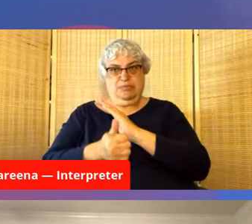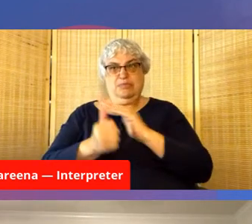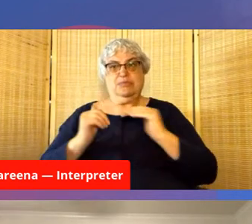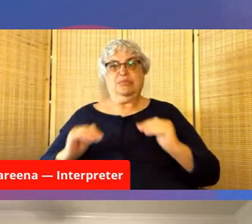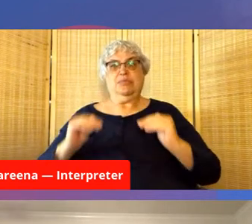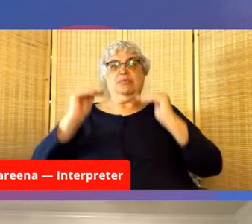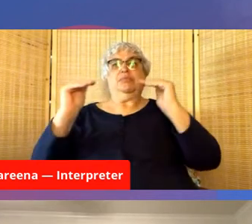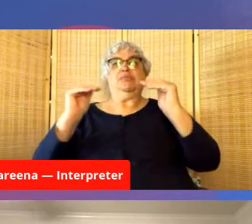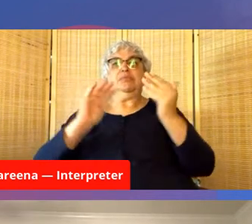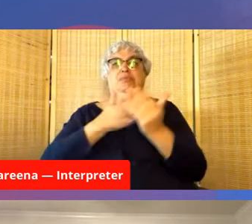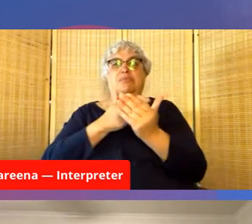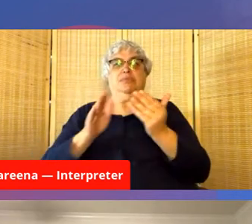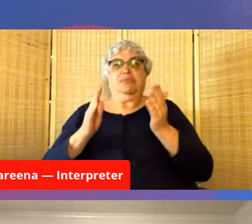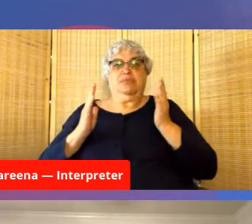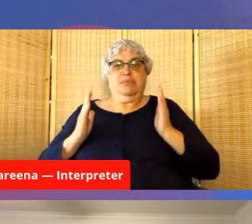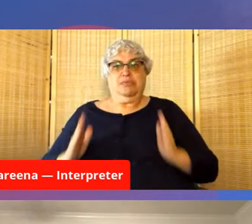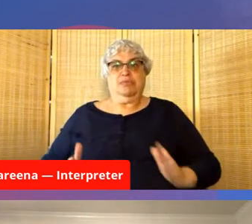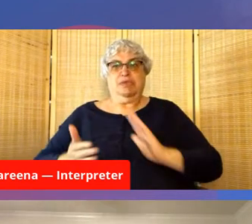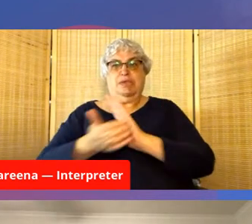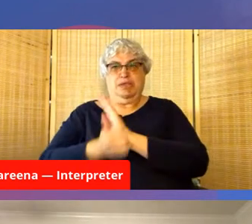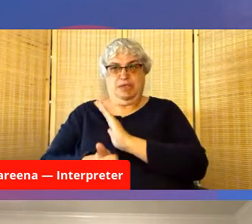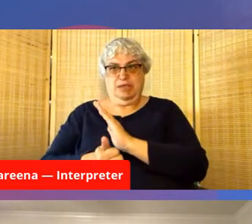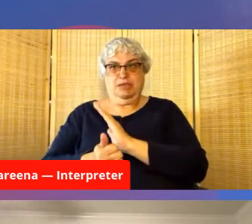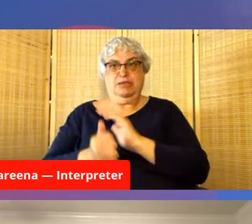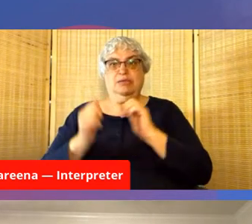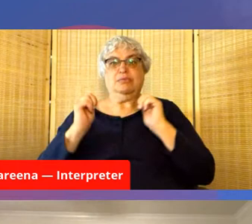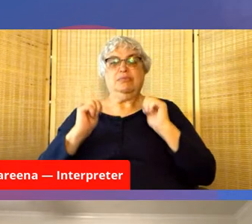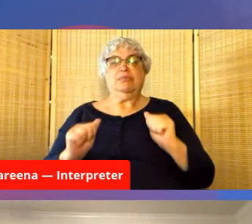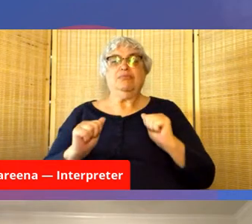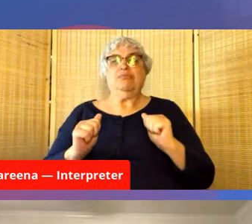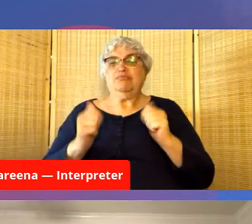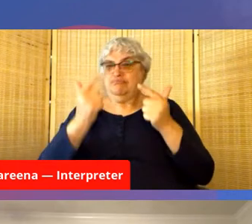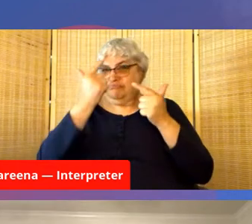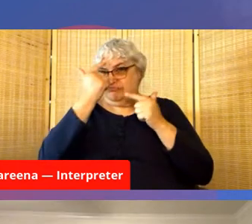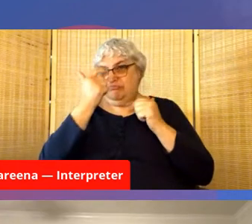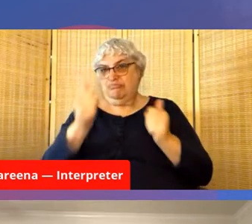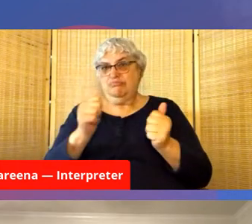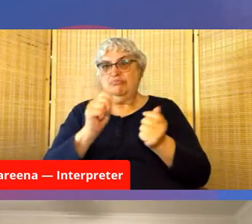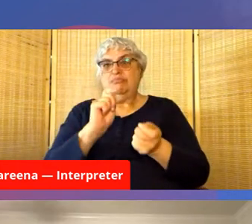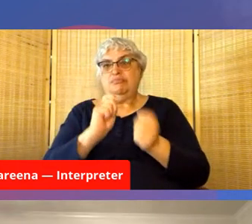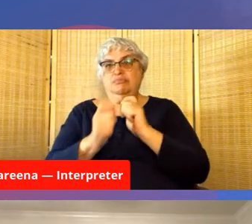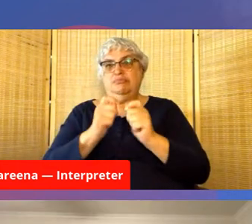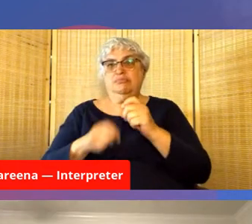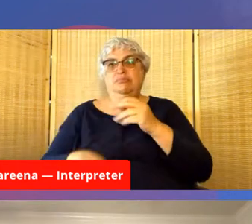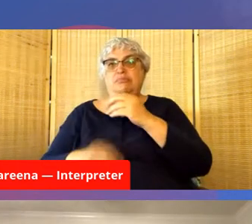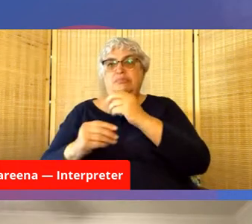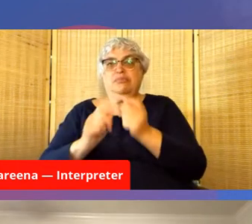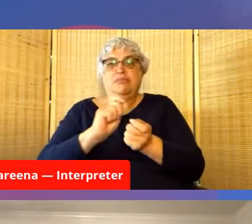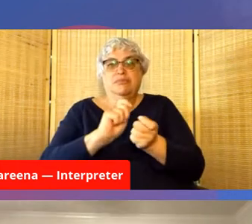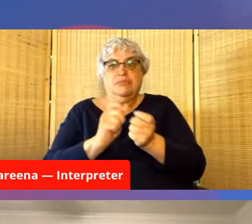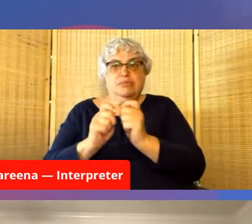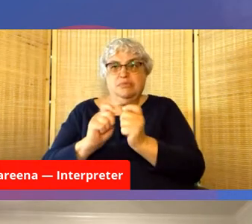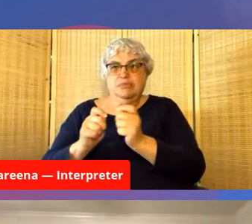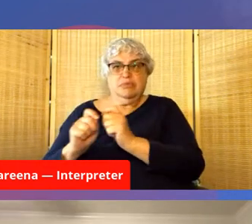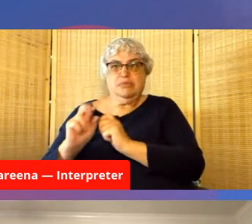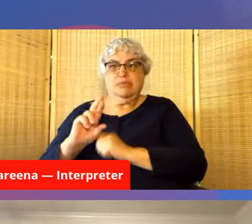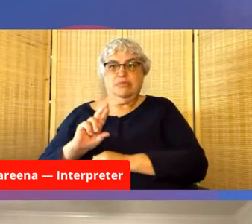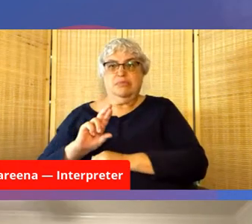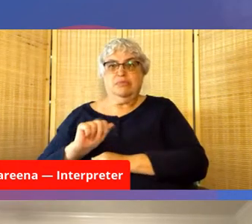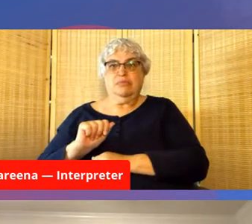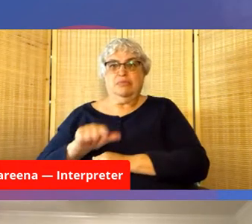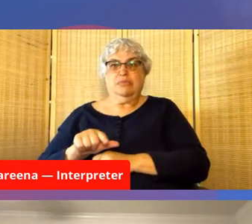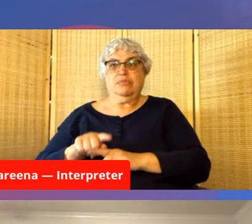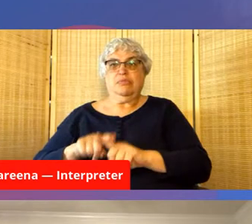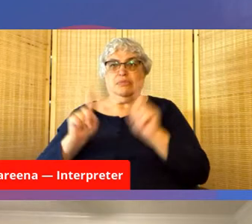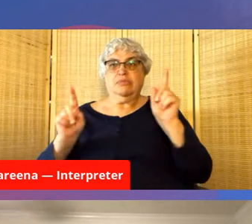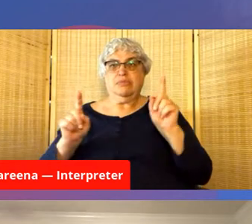level of musicianship, they have every freedom to explore the rag every